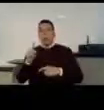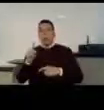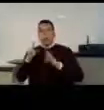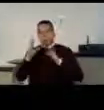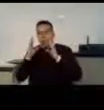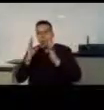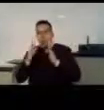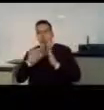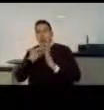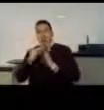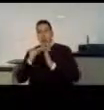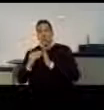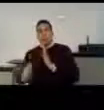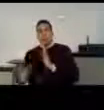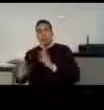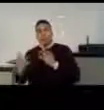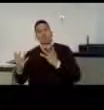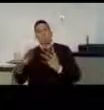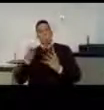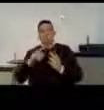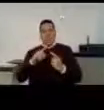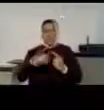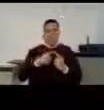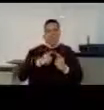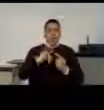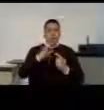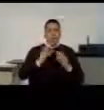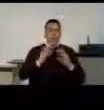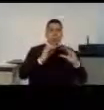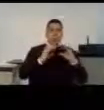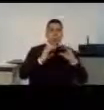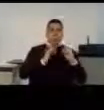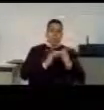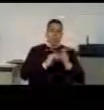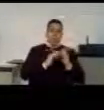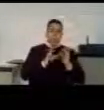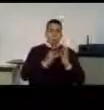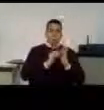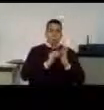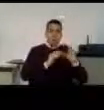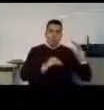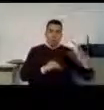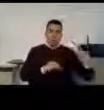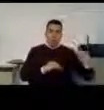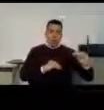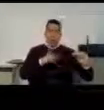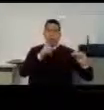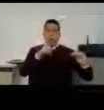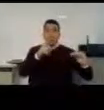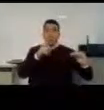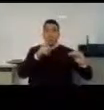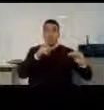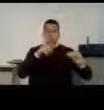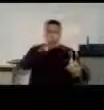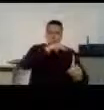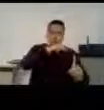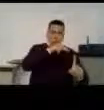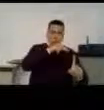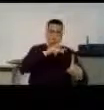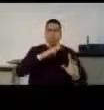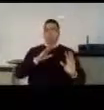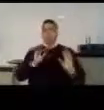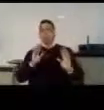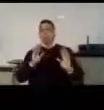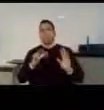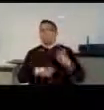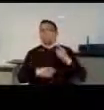students. So this is where that communication with your child, not to be the helicopter parent, but sort of be the helicopter parent. You